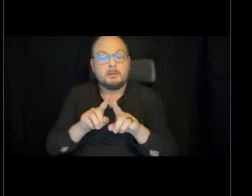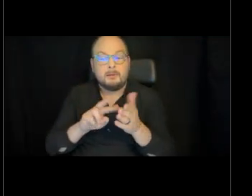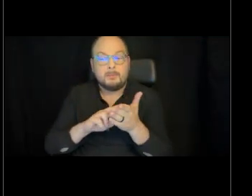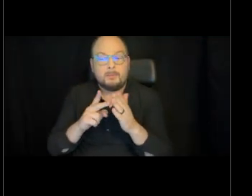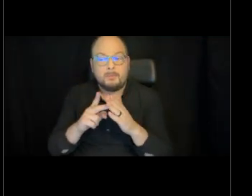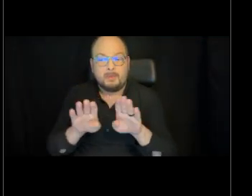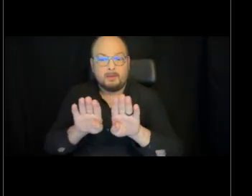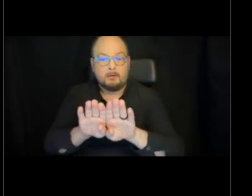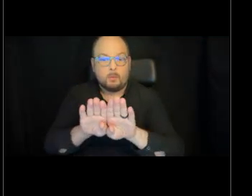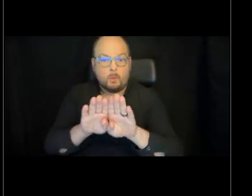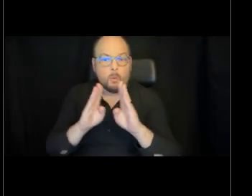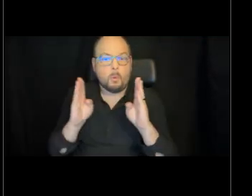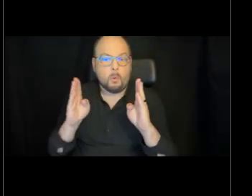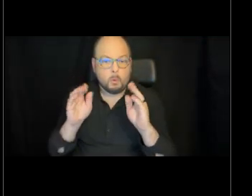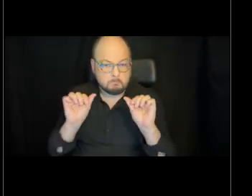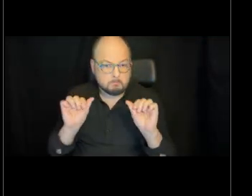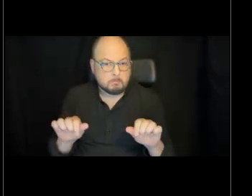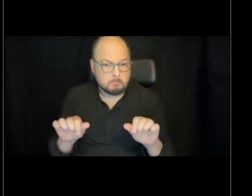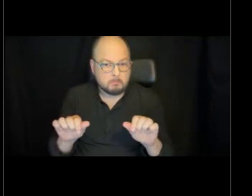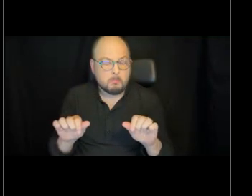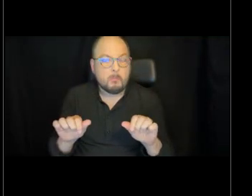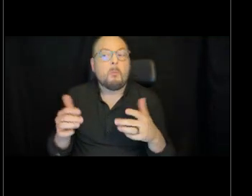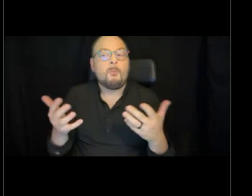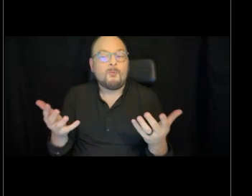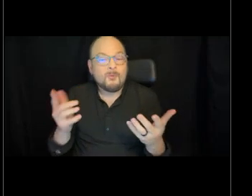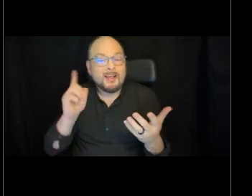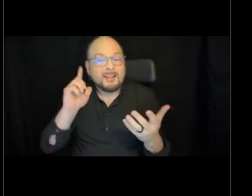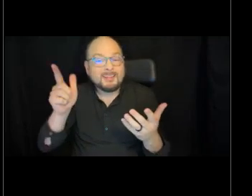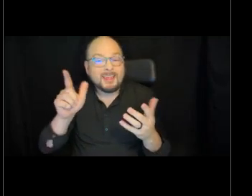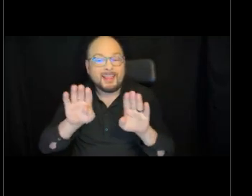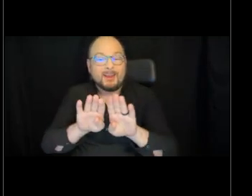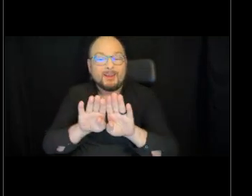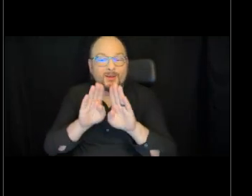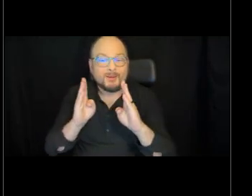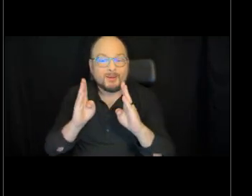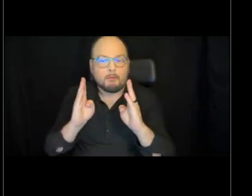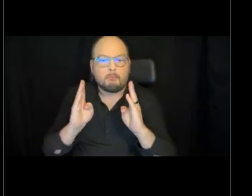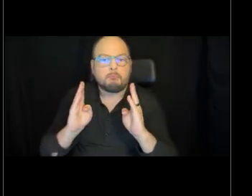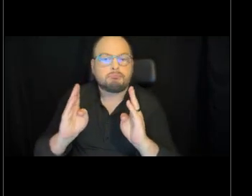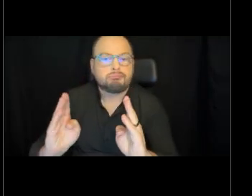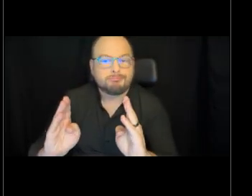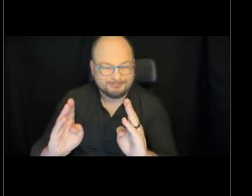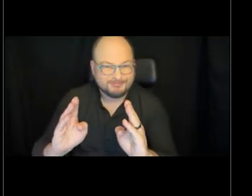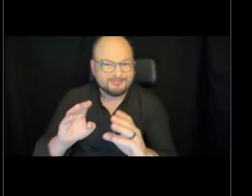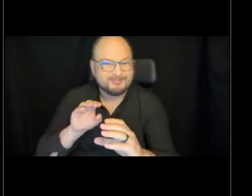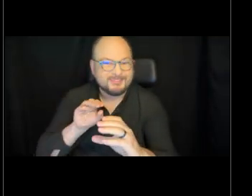and, when desired, allows the doors to be pushed back into the cabinet.